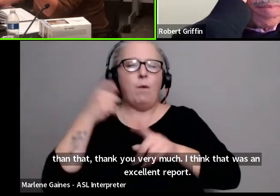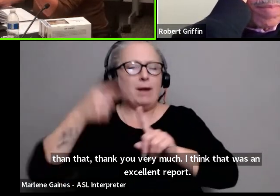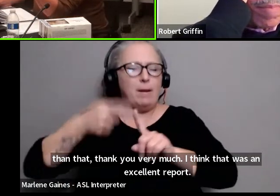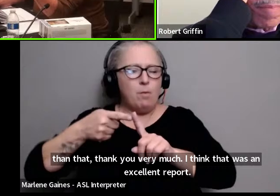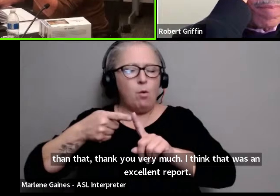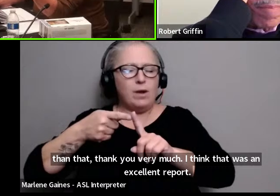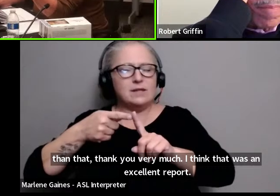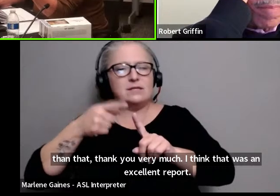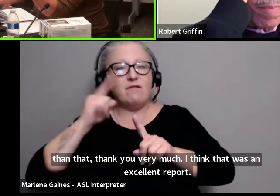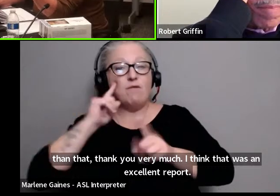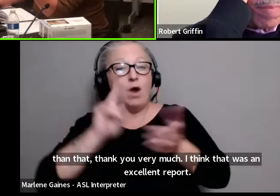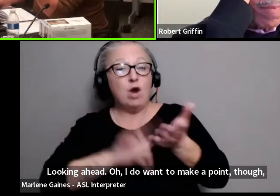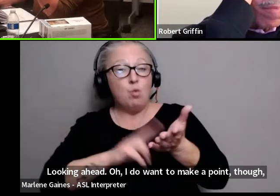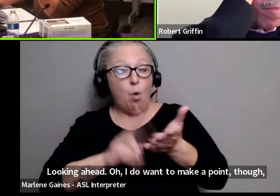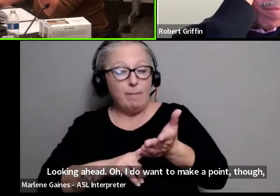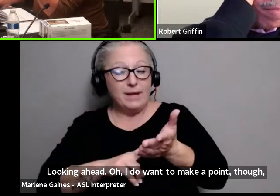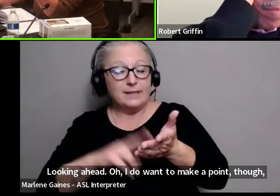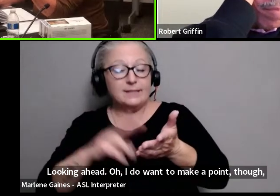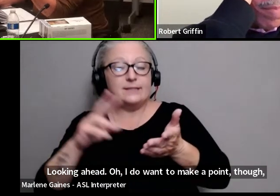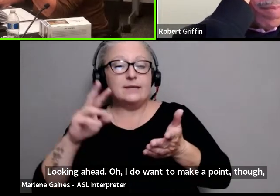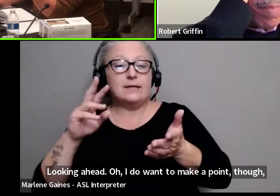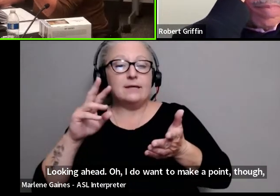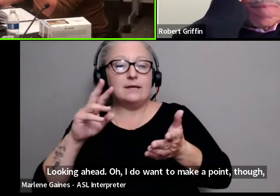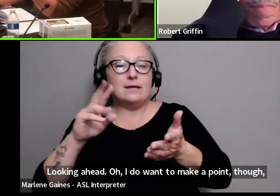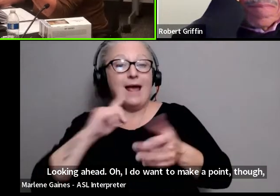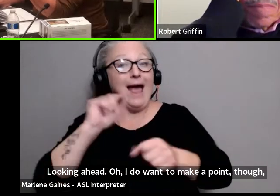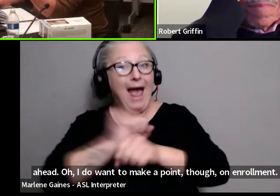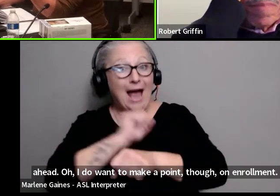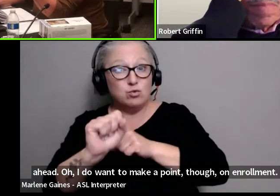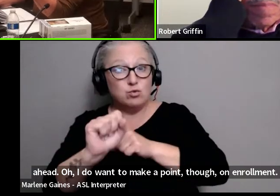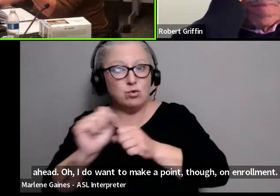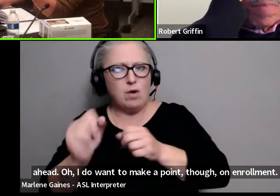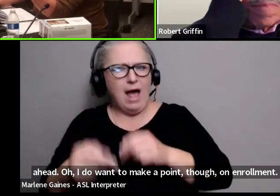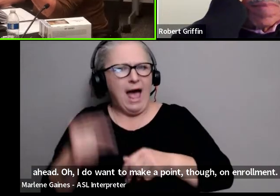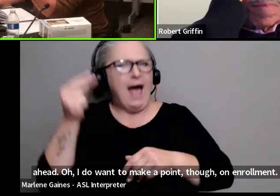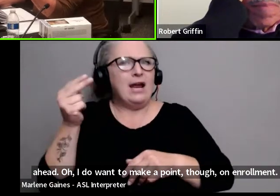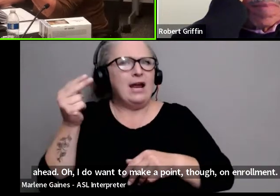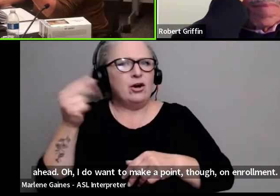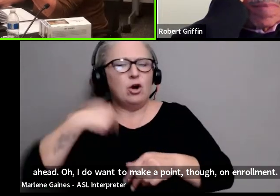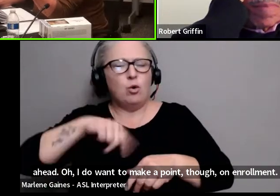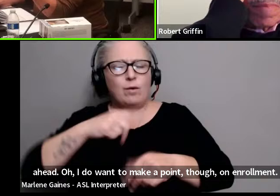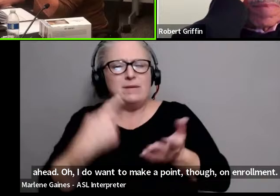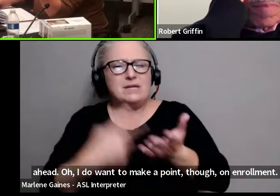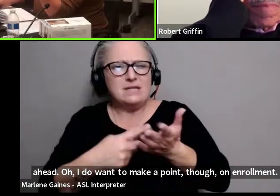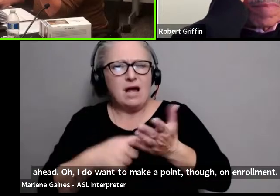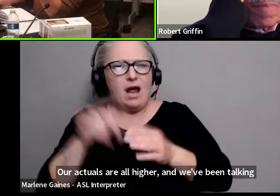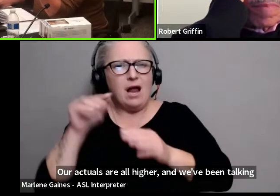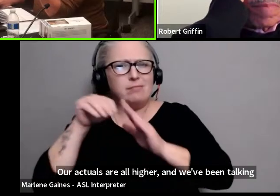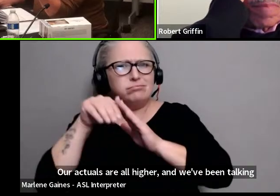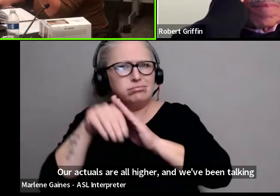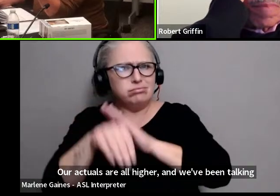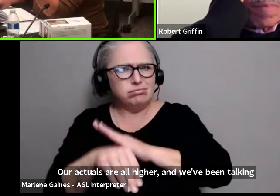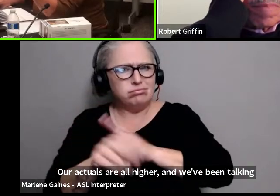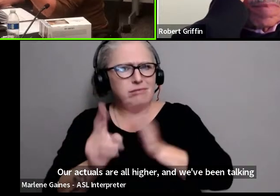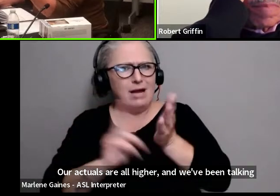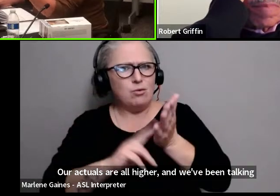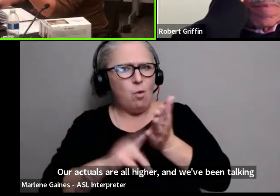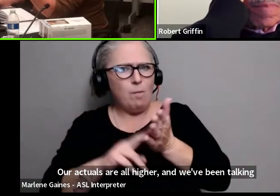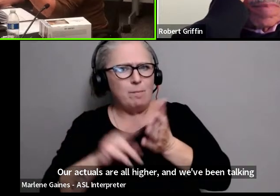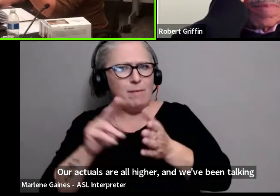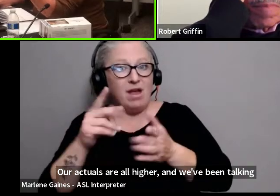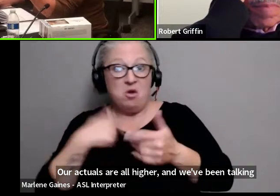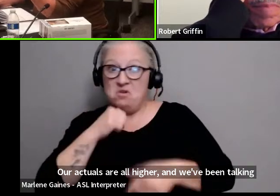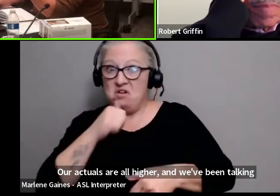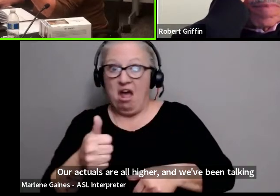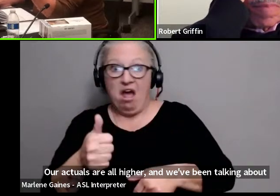though on enrollment. Our actuals are all higher, and we've been talking about a declining enrollment stage, and we are not